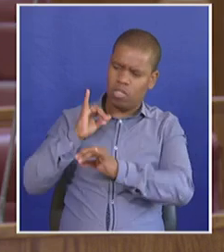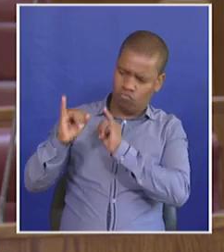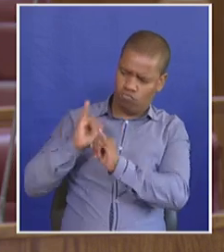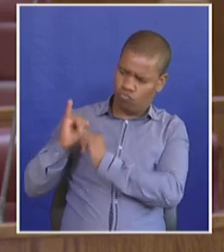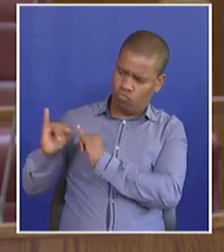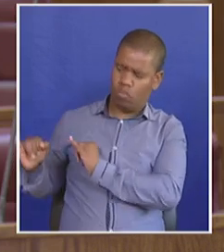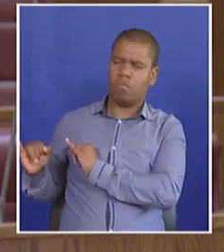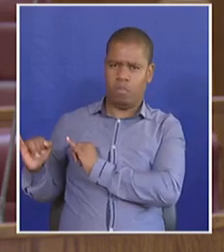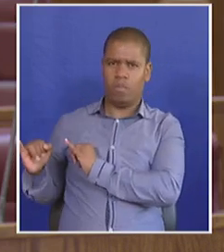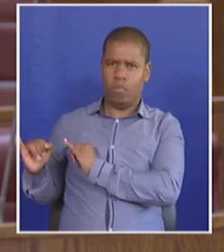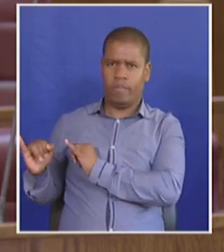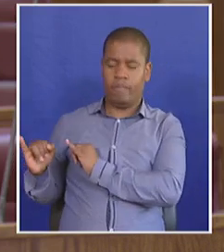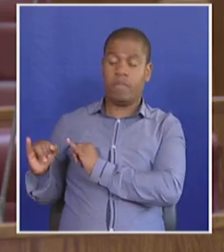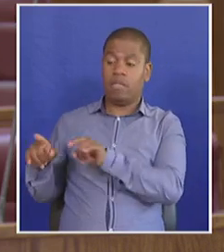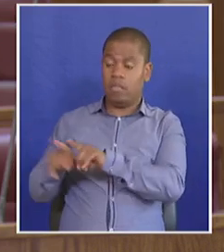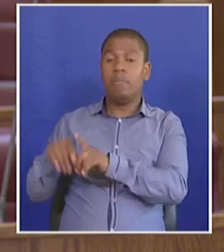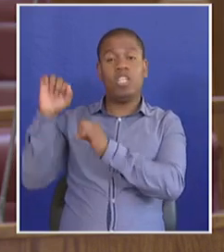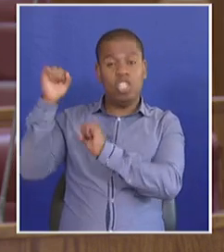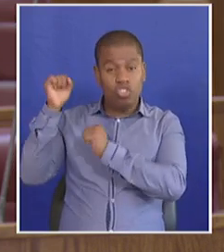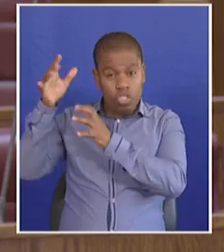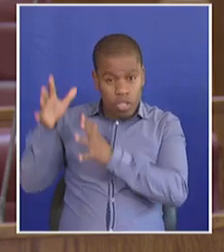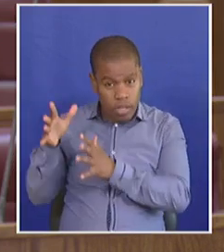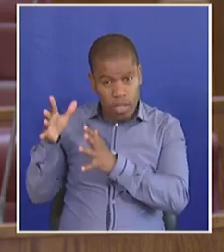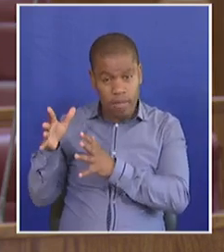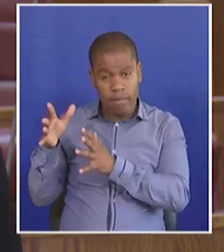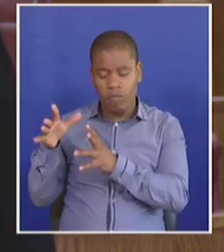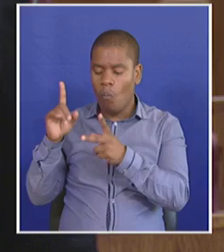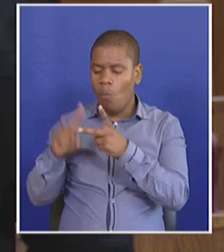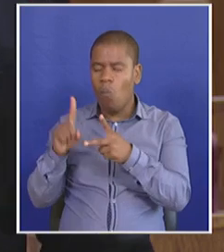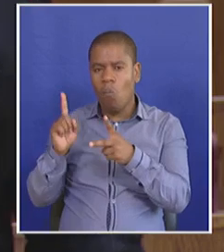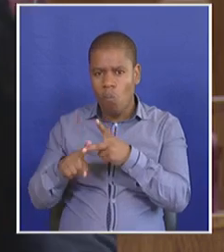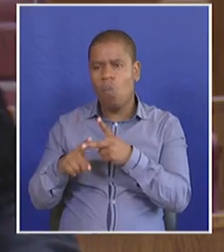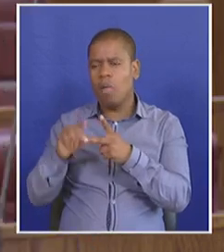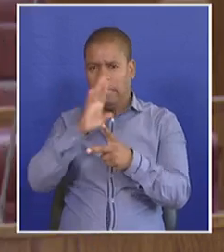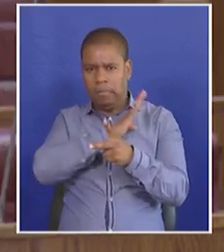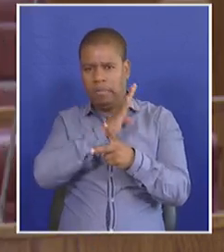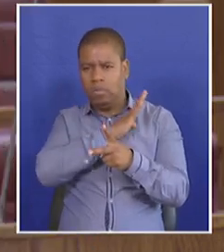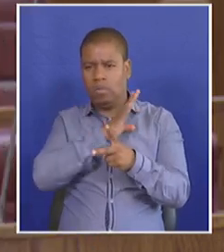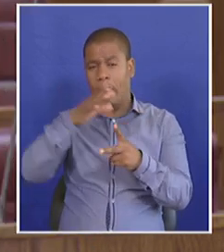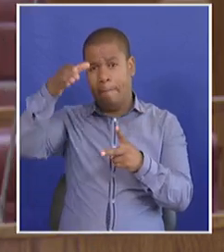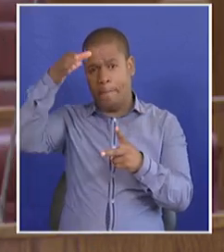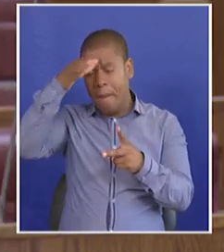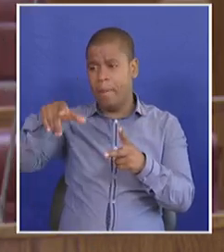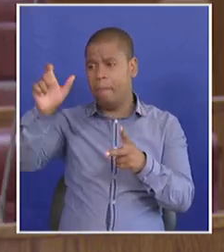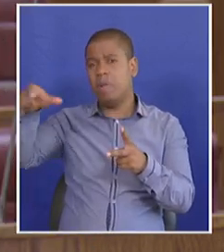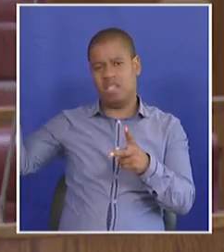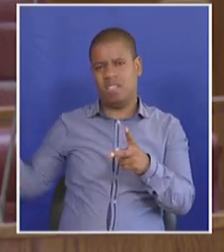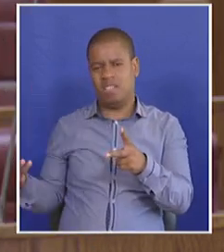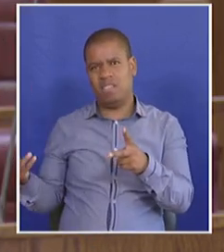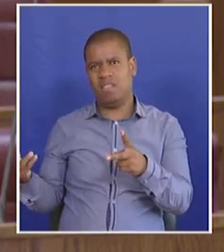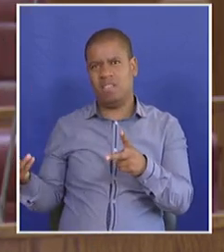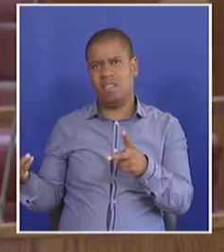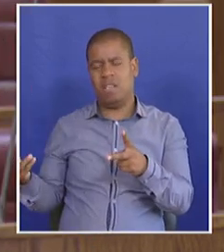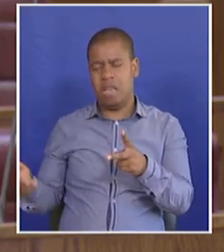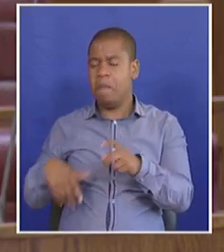example. That included engineers, that included the question of security experts and so forth, and people who really had